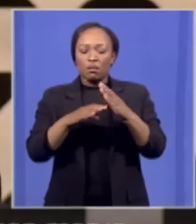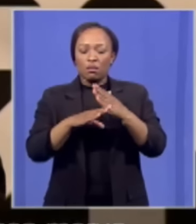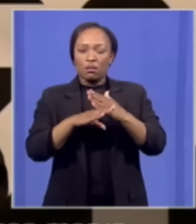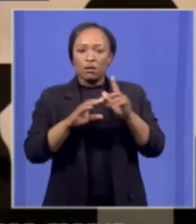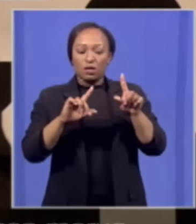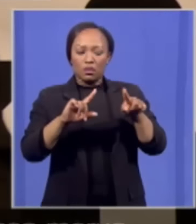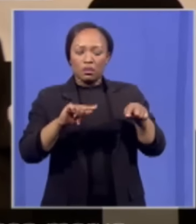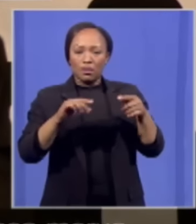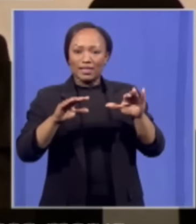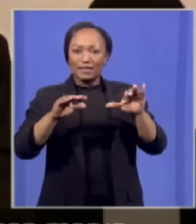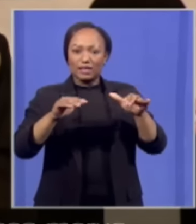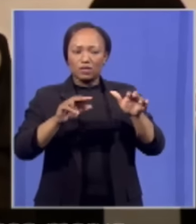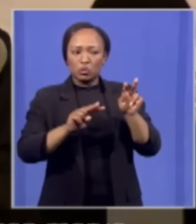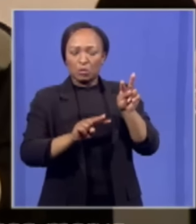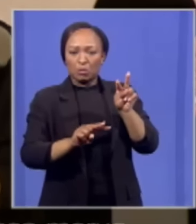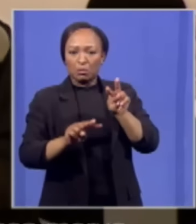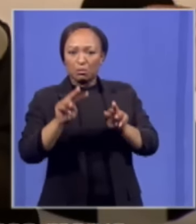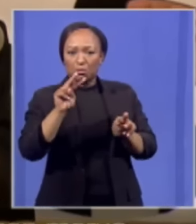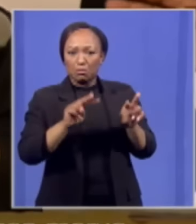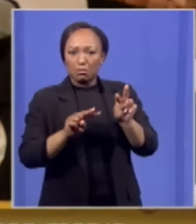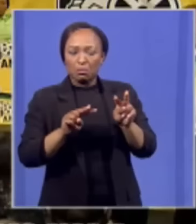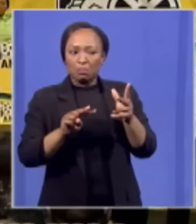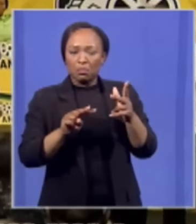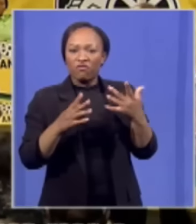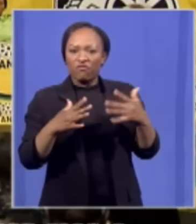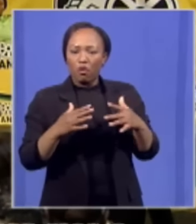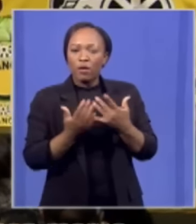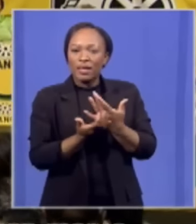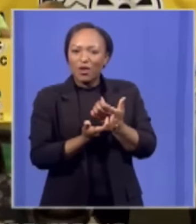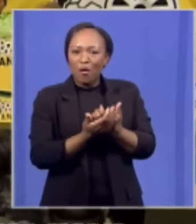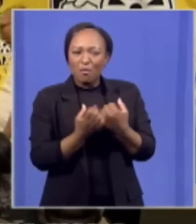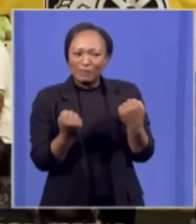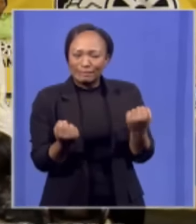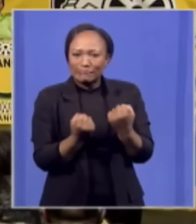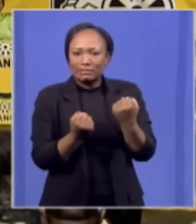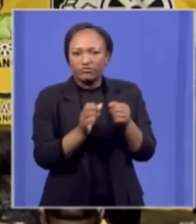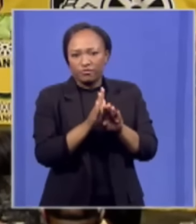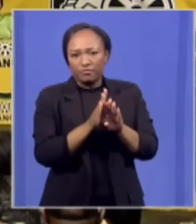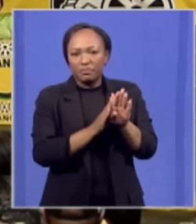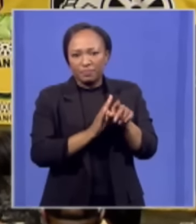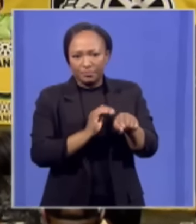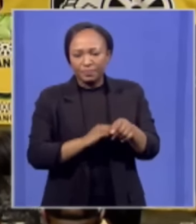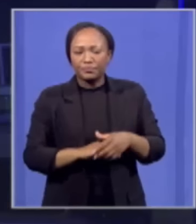leihlo le ntjhotjho metjha e tla latelwa ho tsosolosa moruo wa naha.